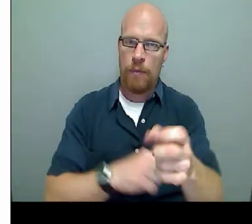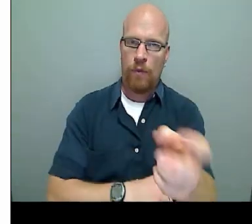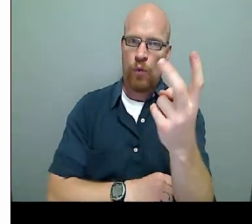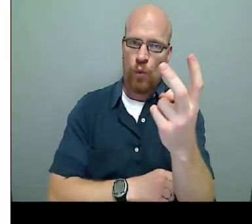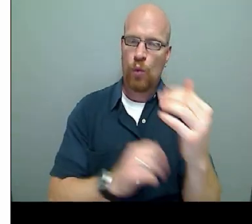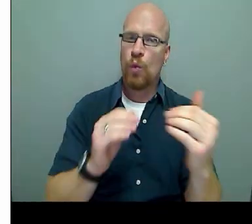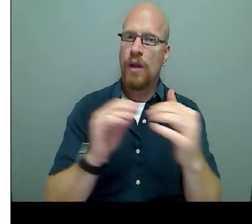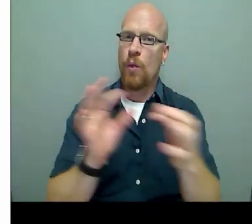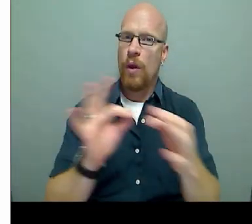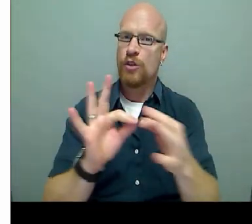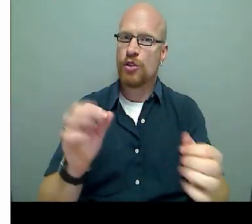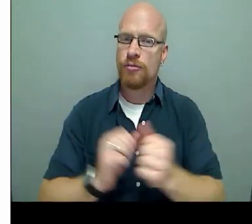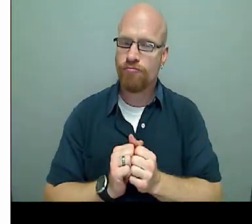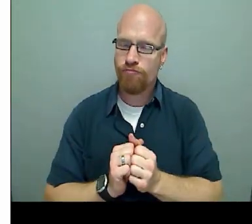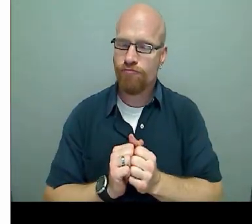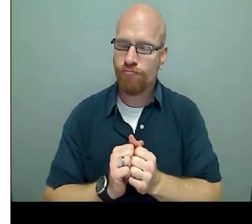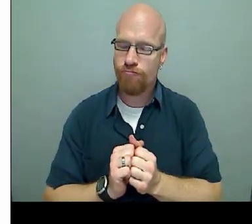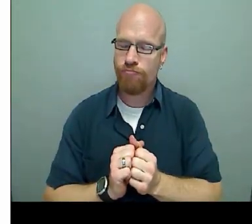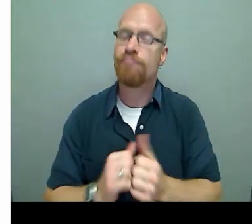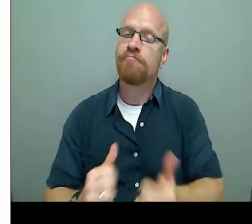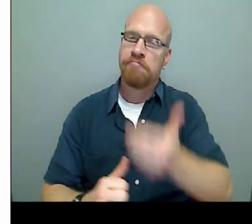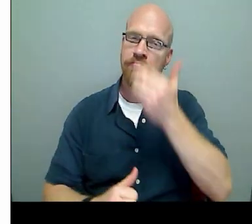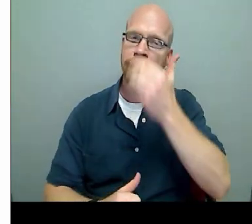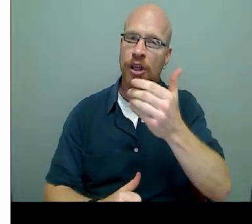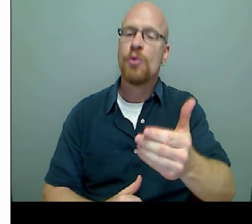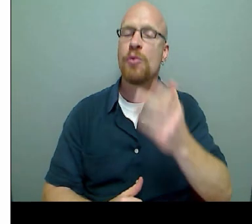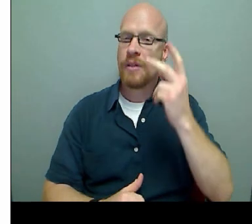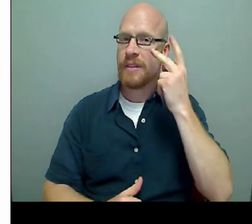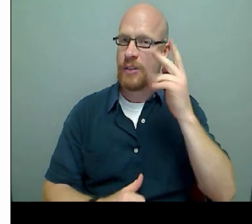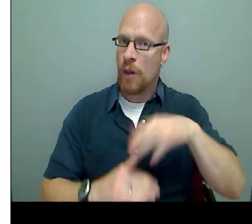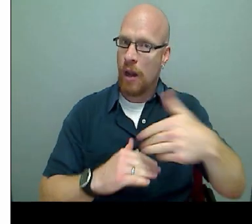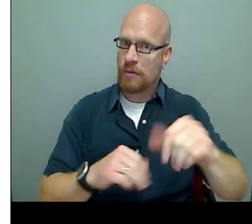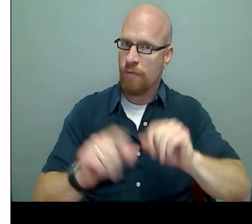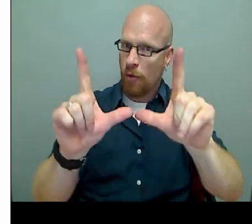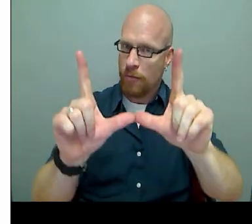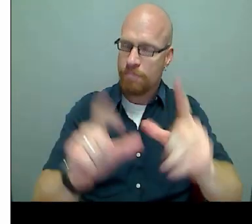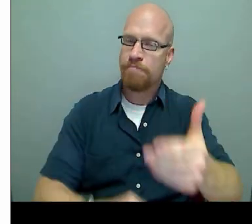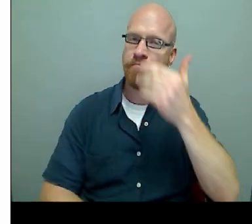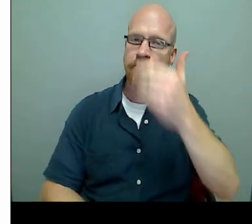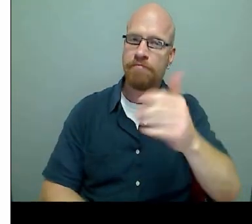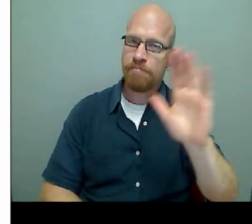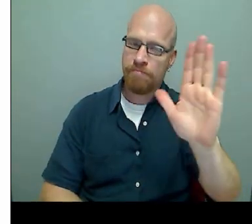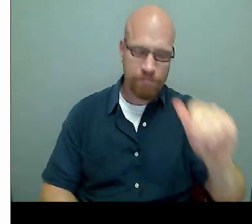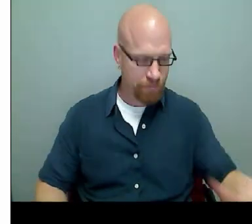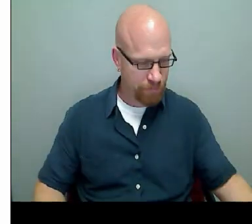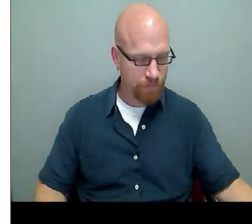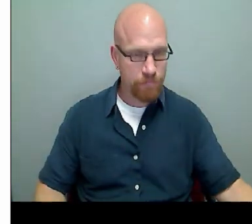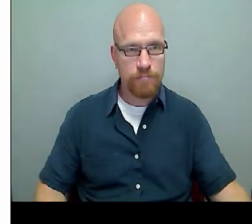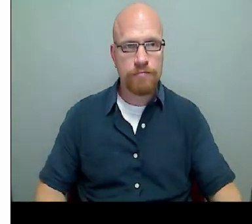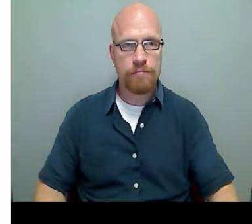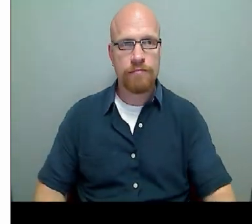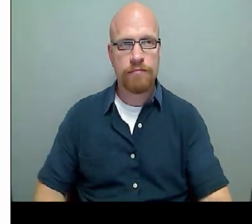solution for our system of two equations. Thank you, and I'll see you next vlog. Bye-bye.